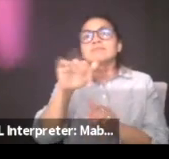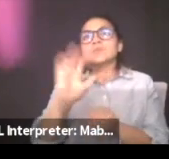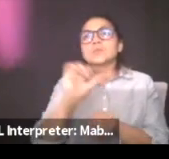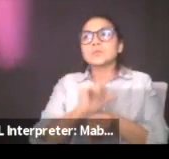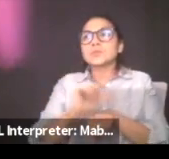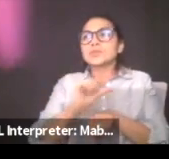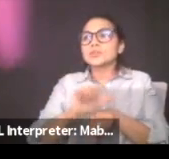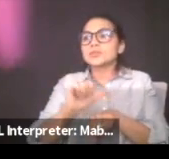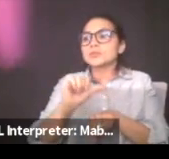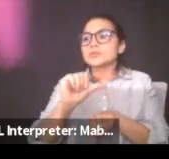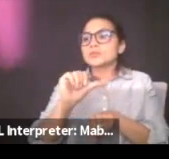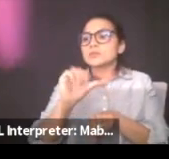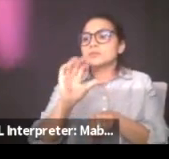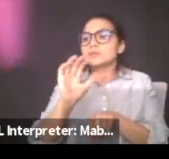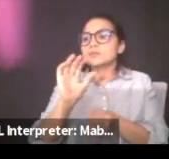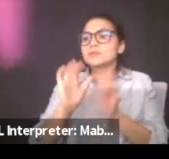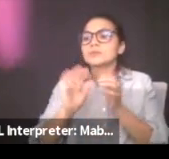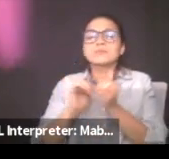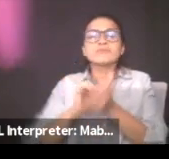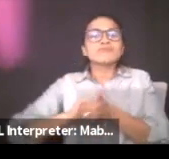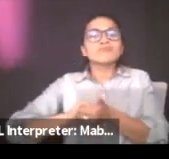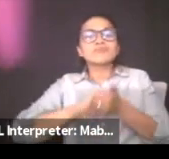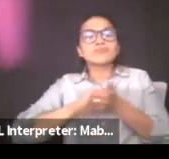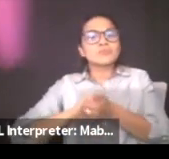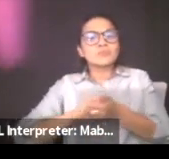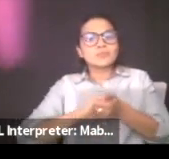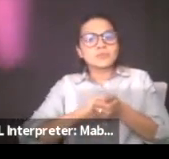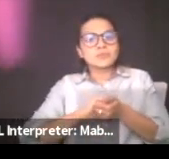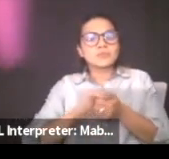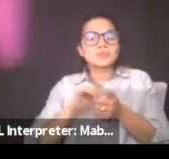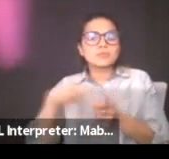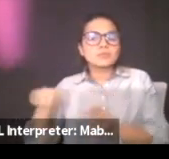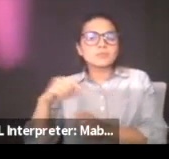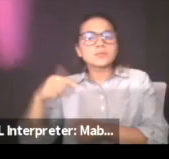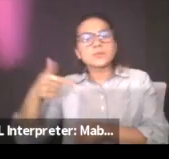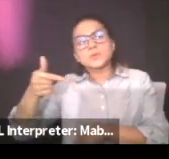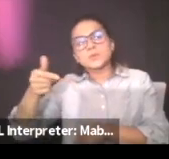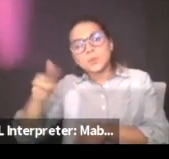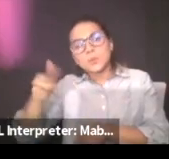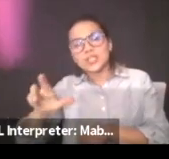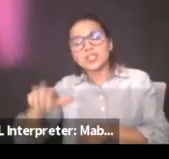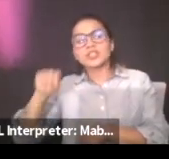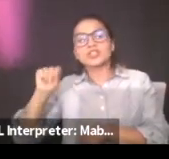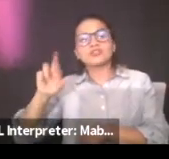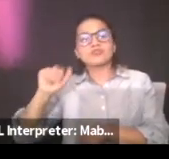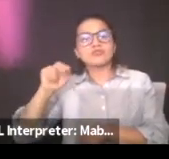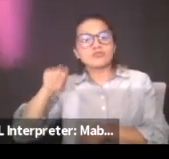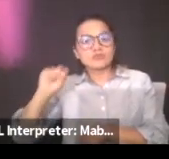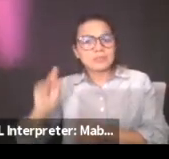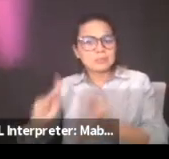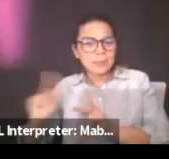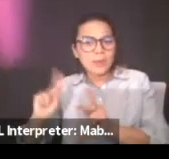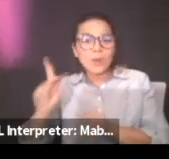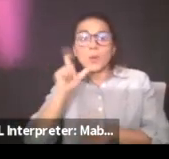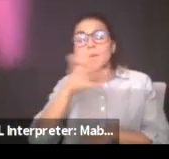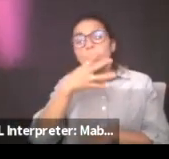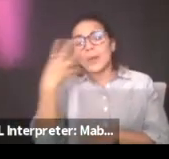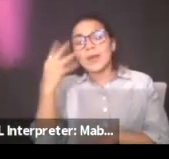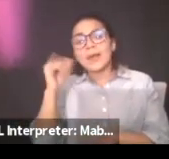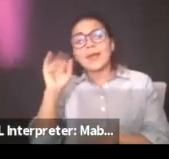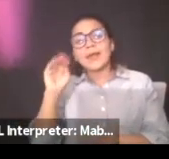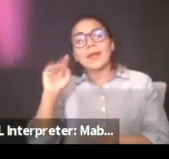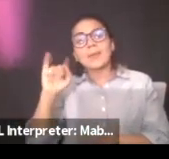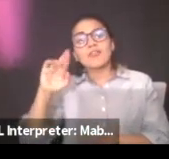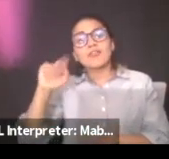survivors at the margins, particularly those of us who are queer and trans, those of us who are immigrants and of color, those of us who are current and former sex